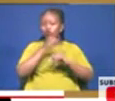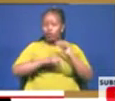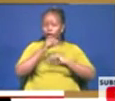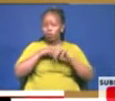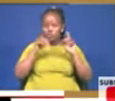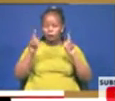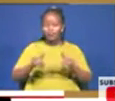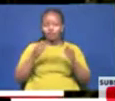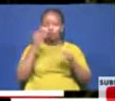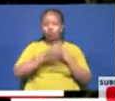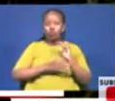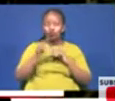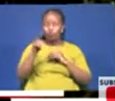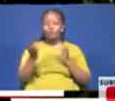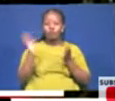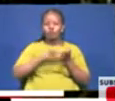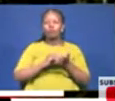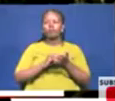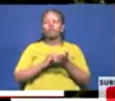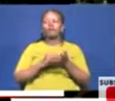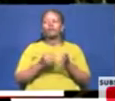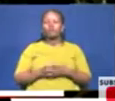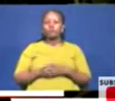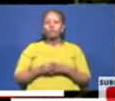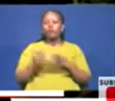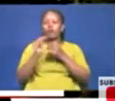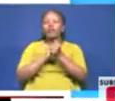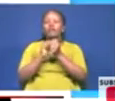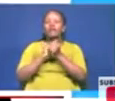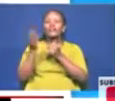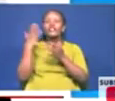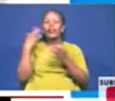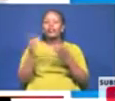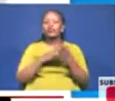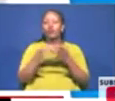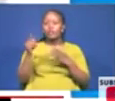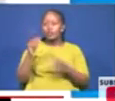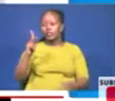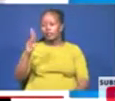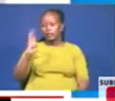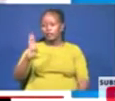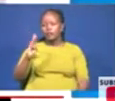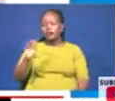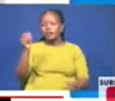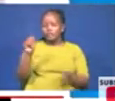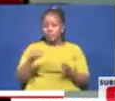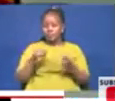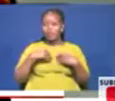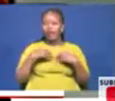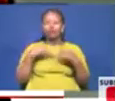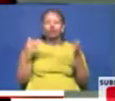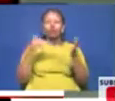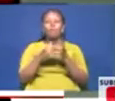such mishaps. On Friday last week, the Kenya Bureau of Standards recalled edible oil and fat brands